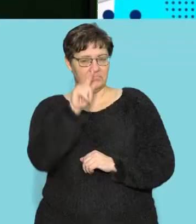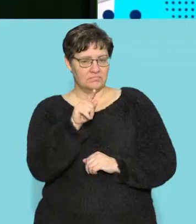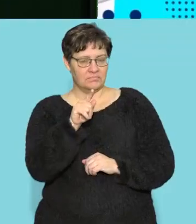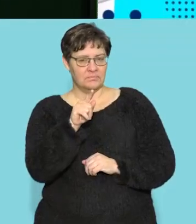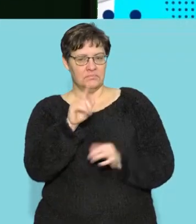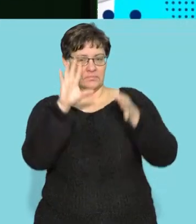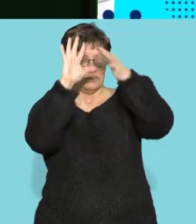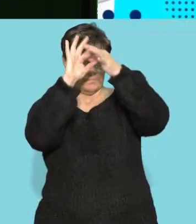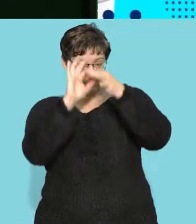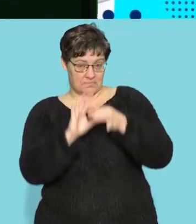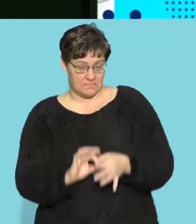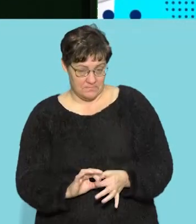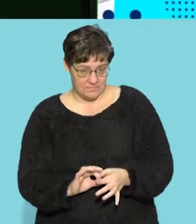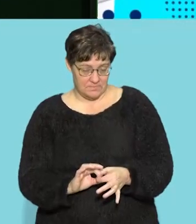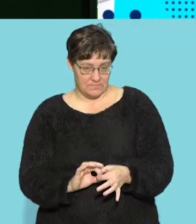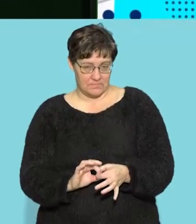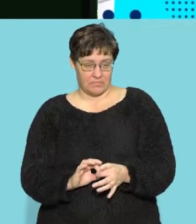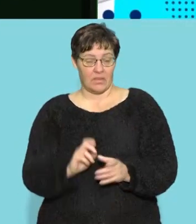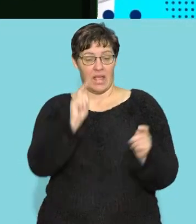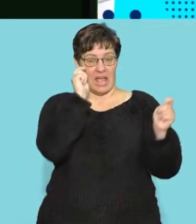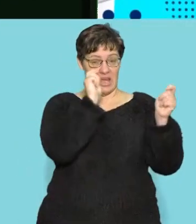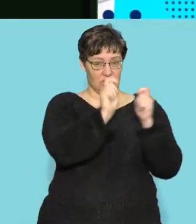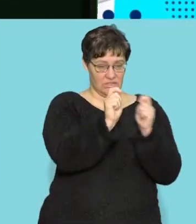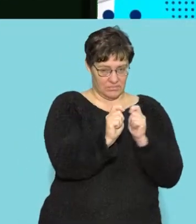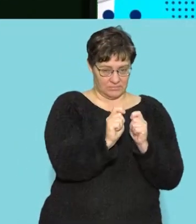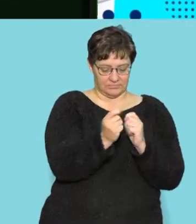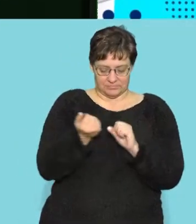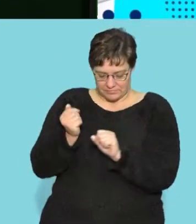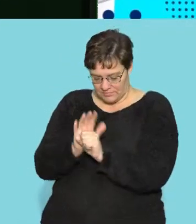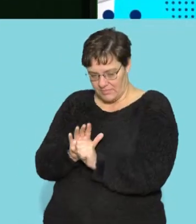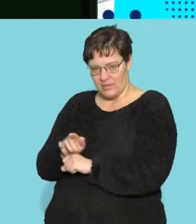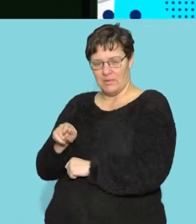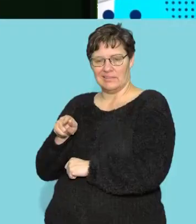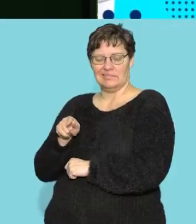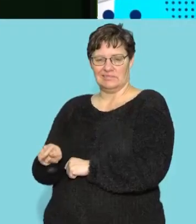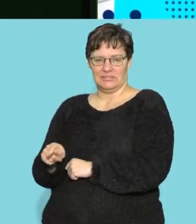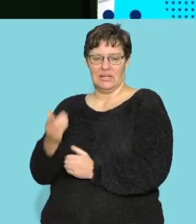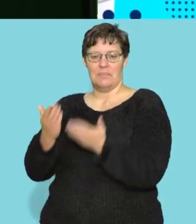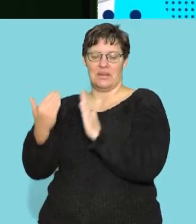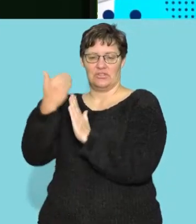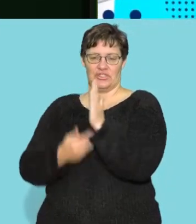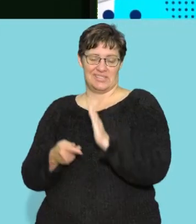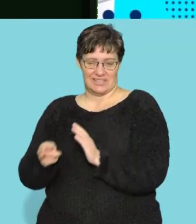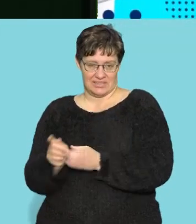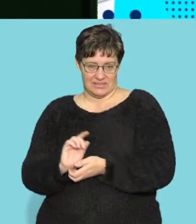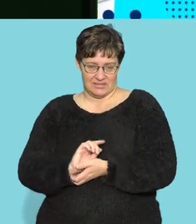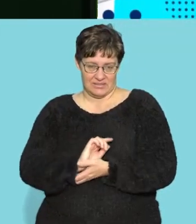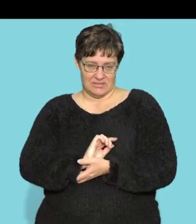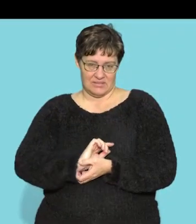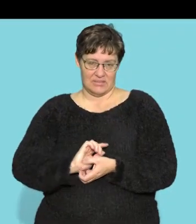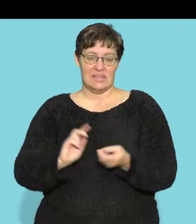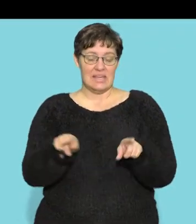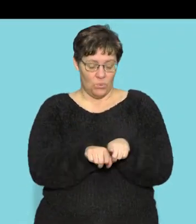The links, keep in mind that your adjustment will have an impact on what? It will impact on